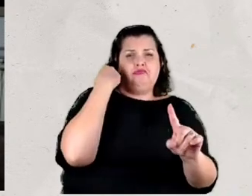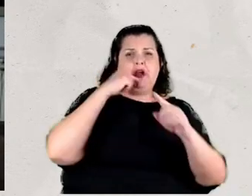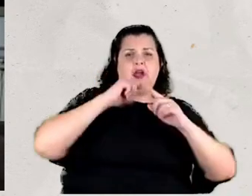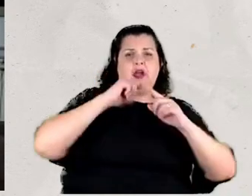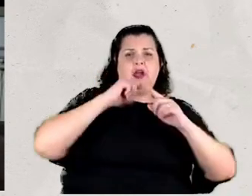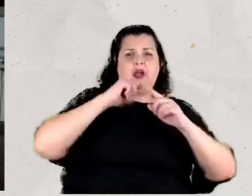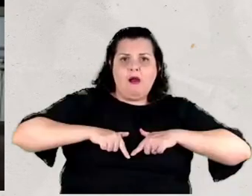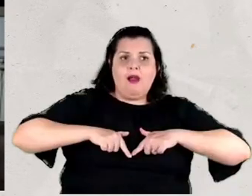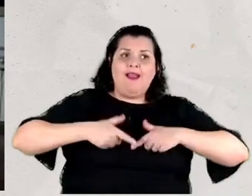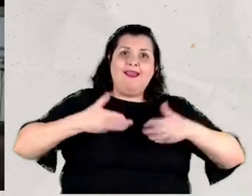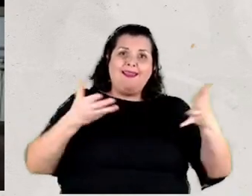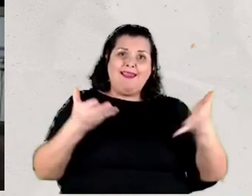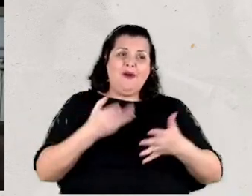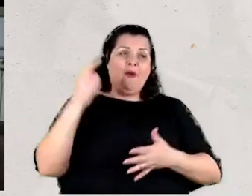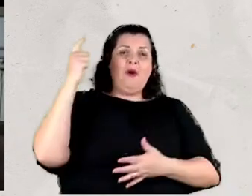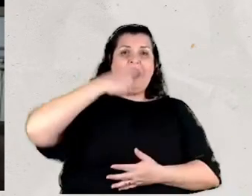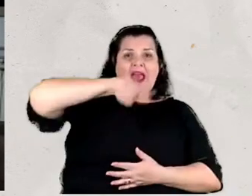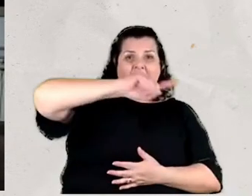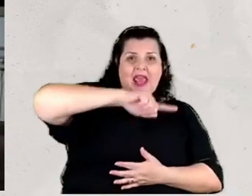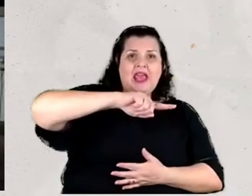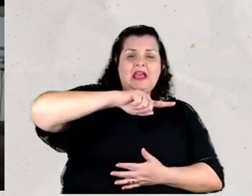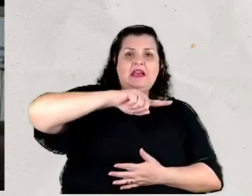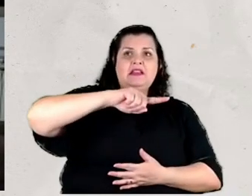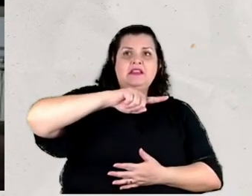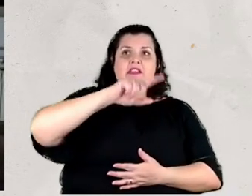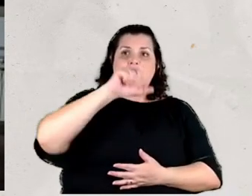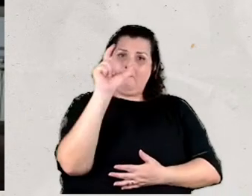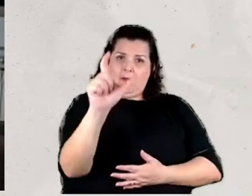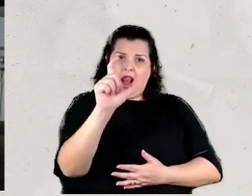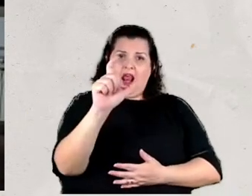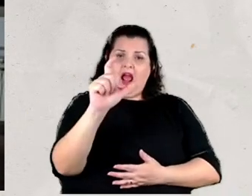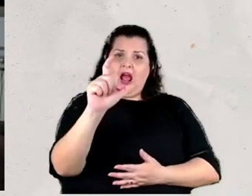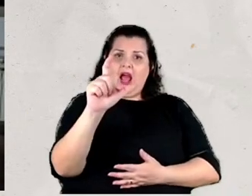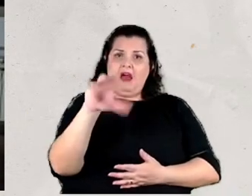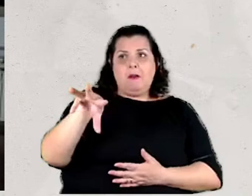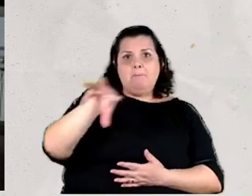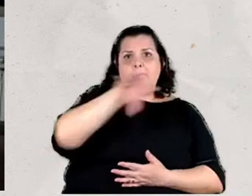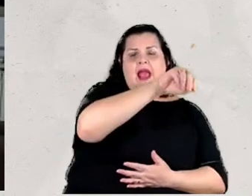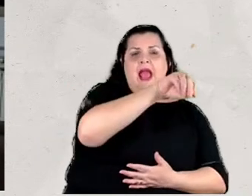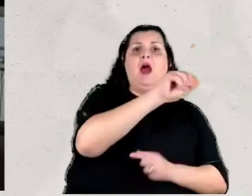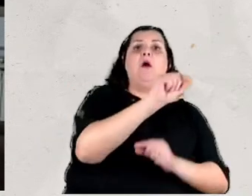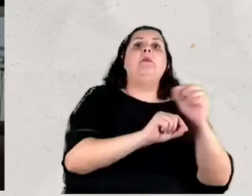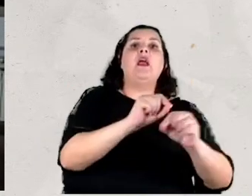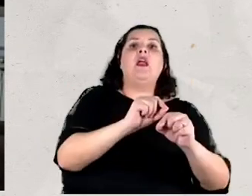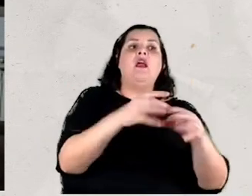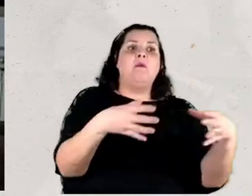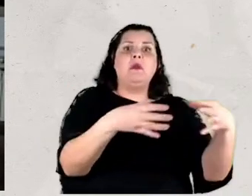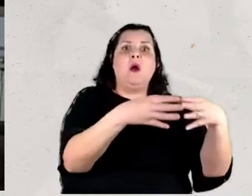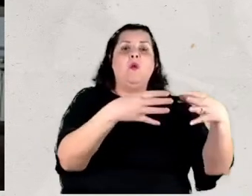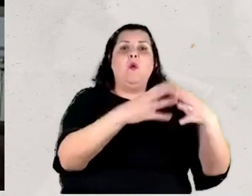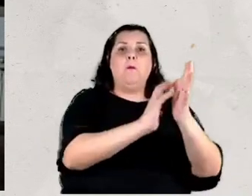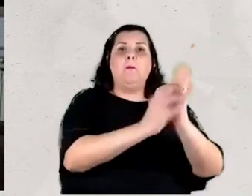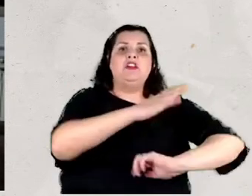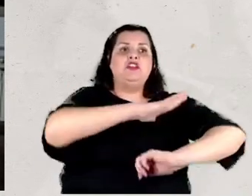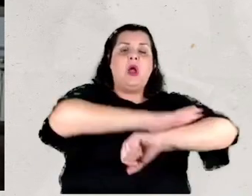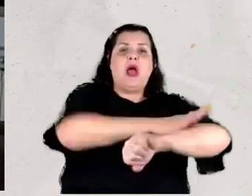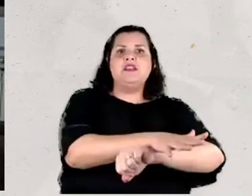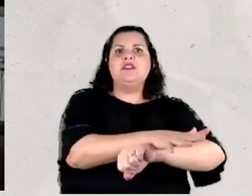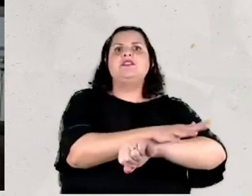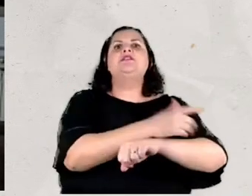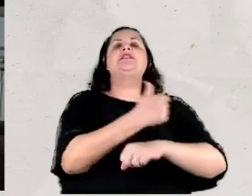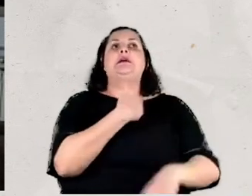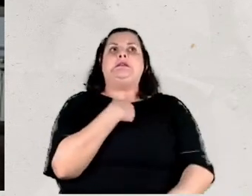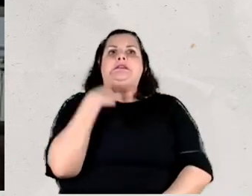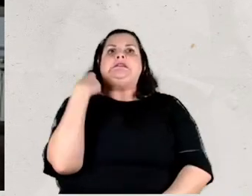And so I'm really worried about that coalition. I'm worried about the ultra-Orthodox coming back in.